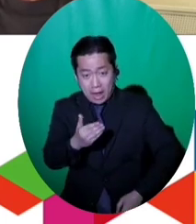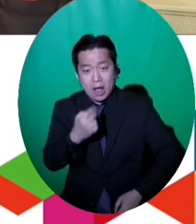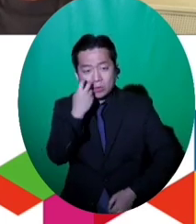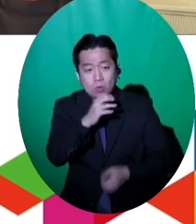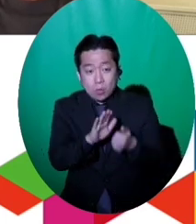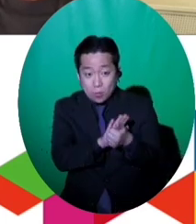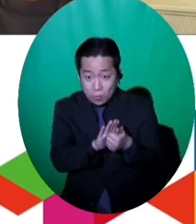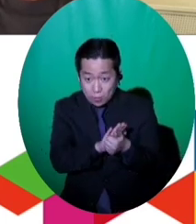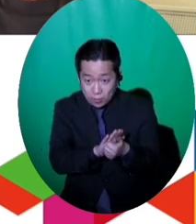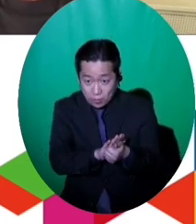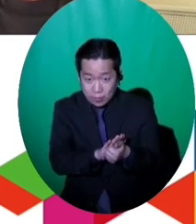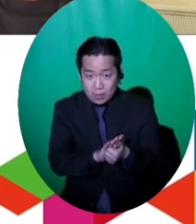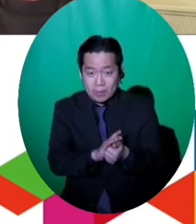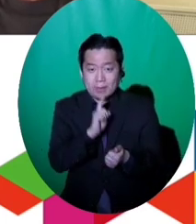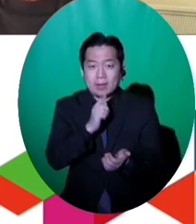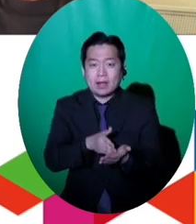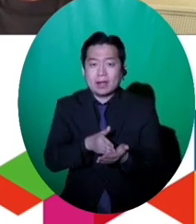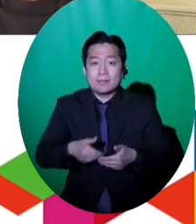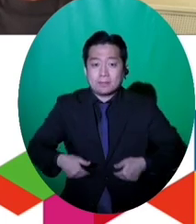our discussion.